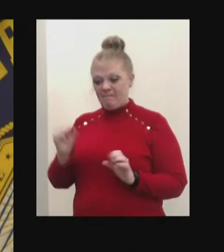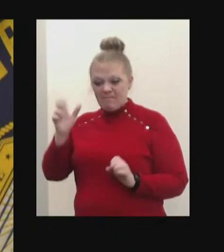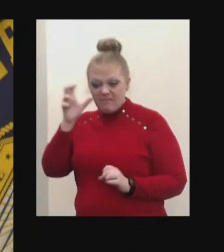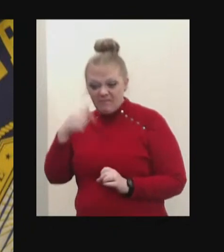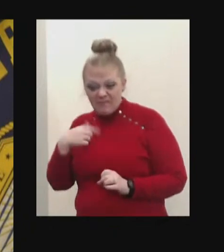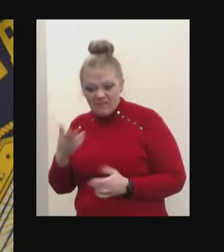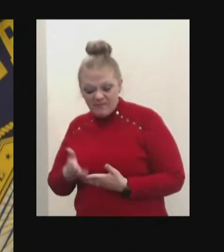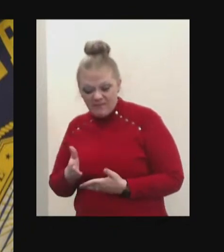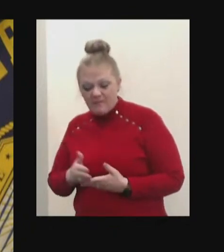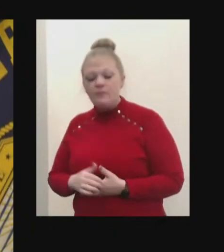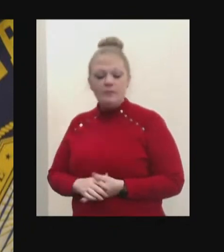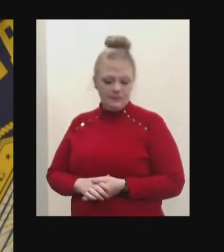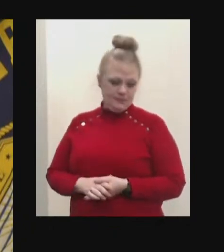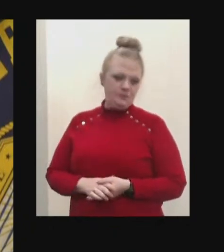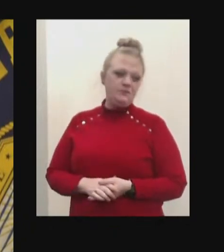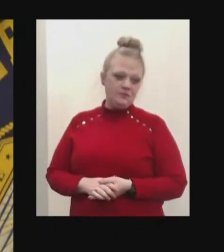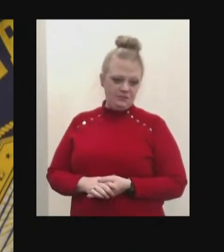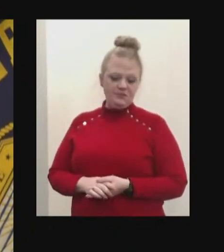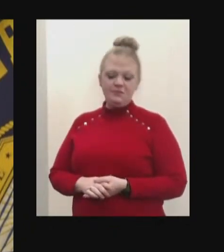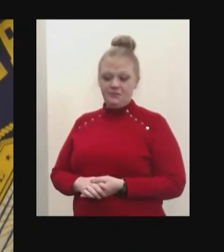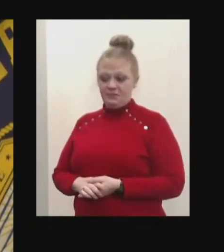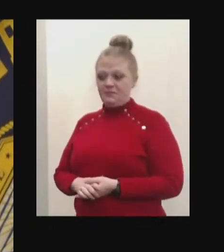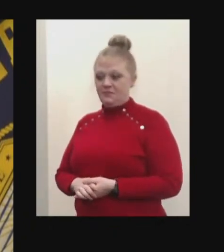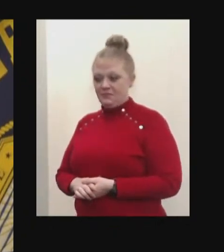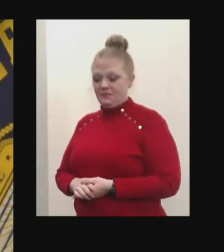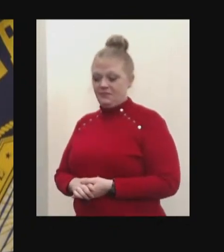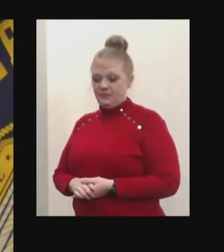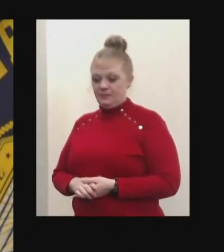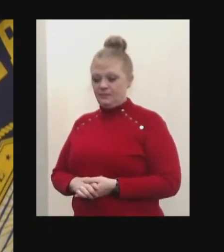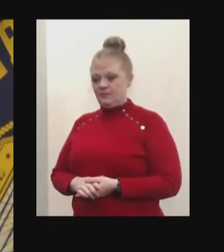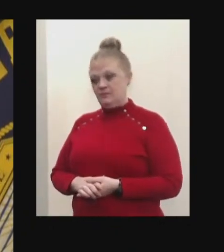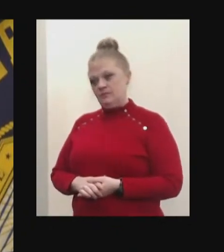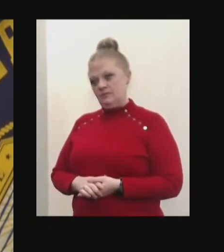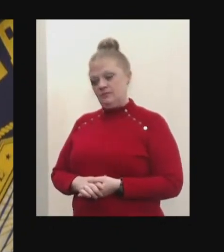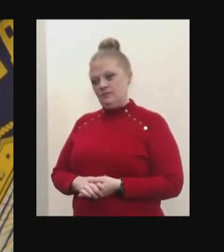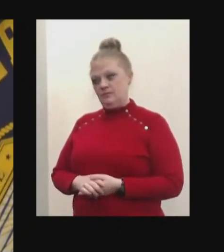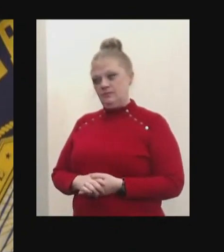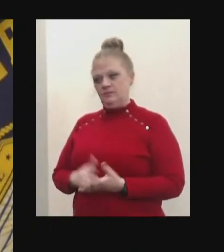Yes. Okay, great, thank you. Just wanted to ask you,